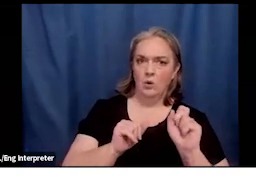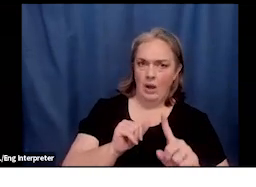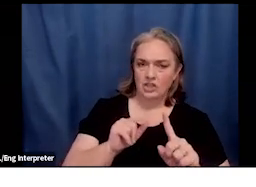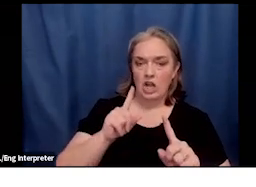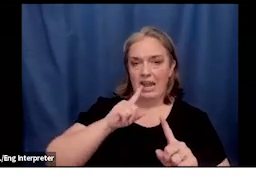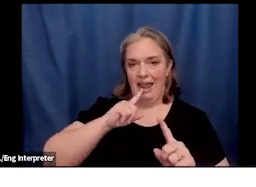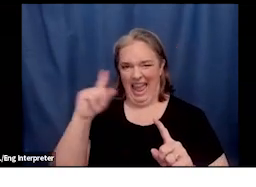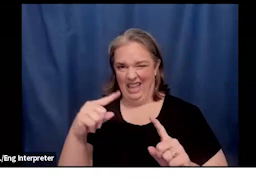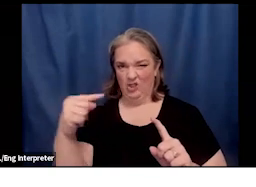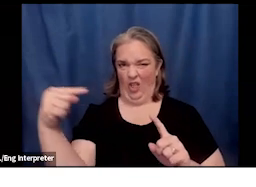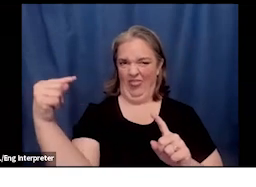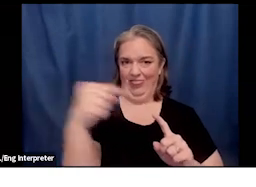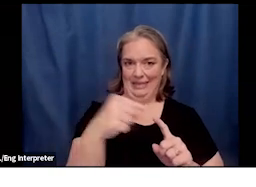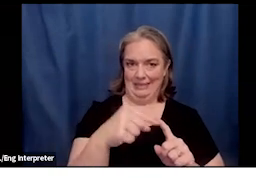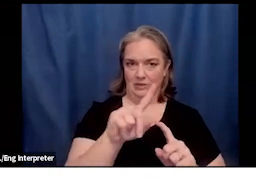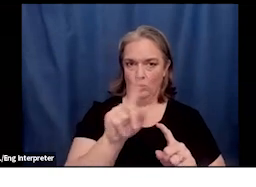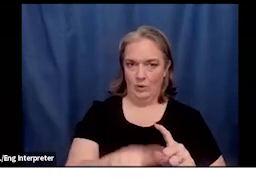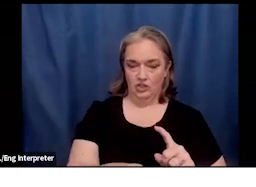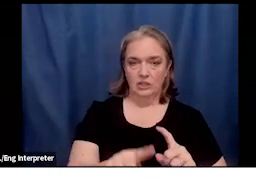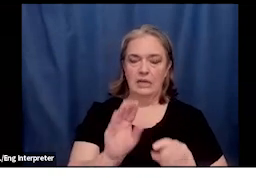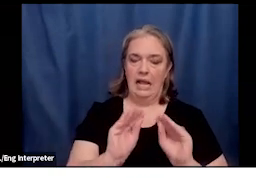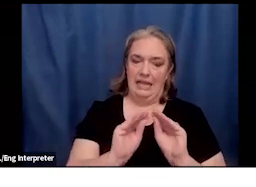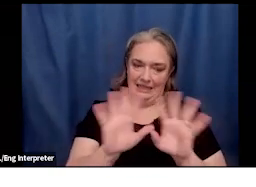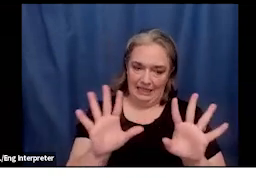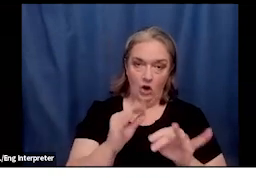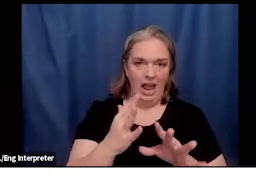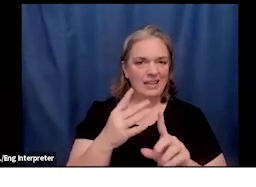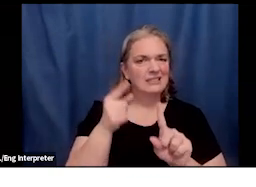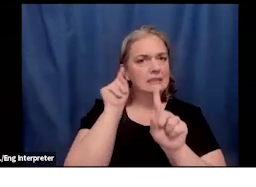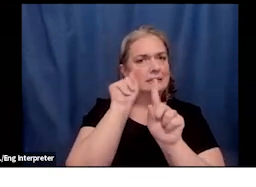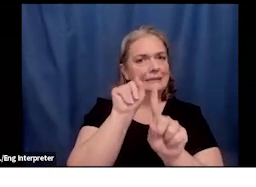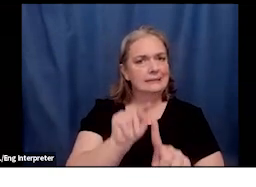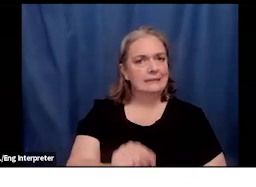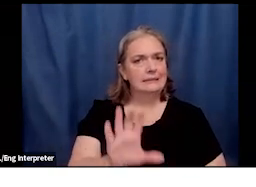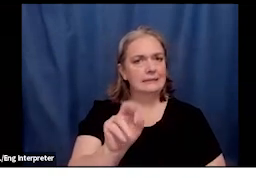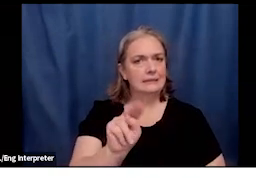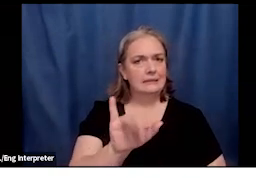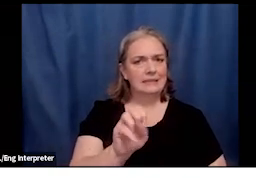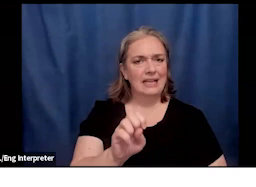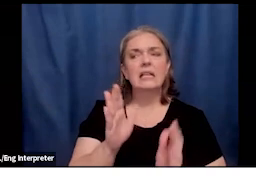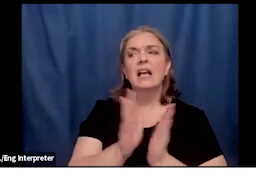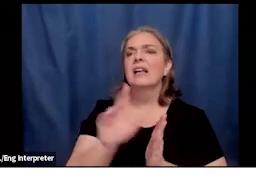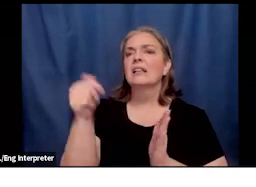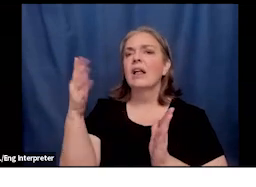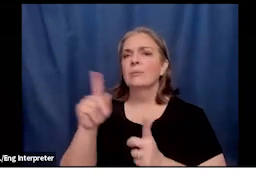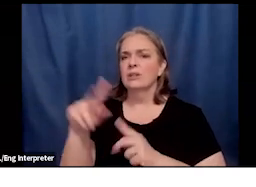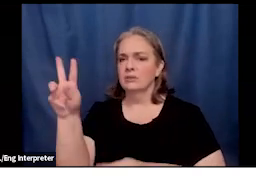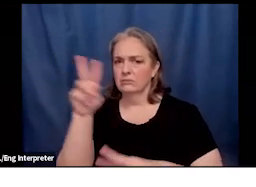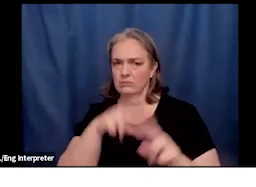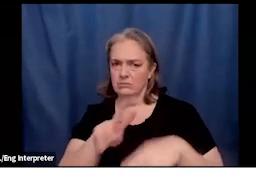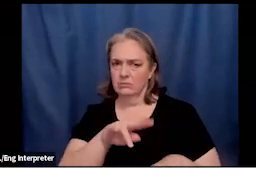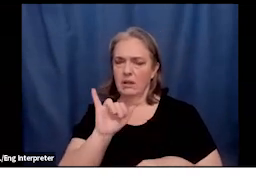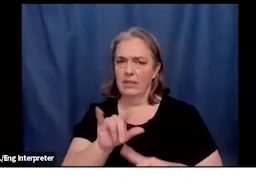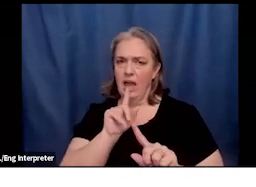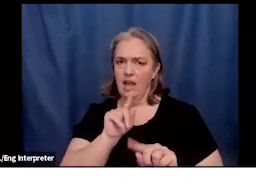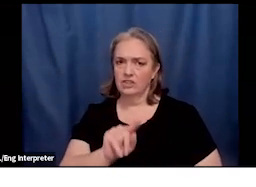and get clear and be concise. Get outside eyes and ears on your question as